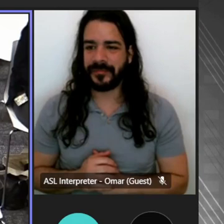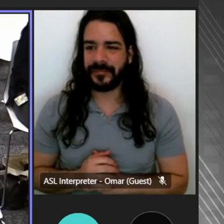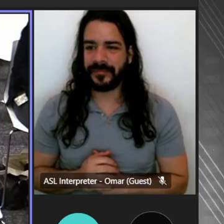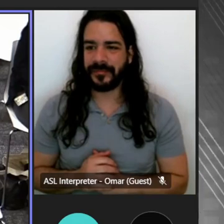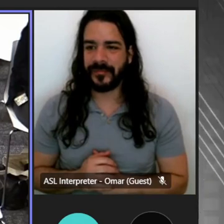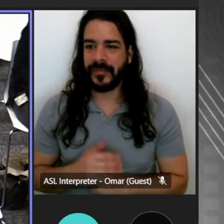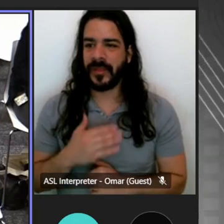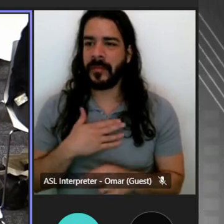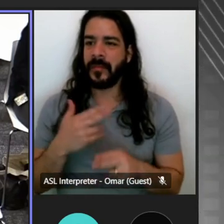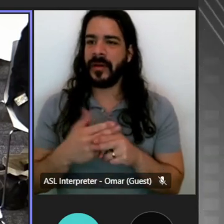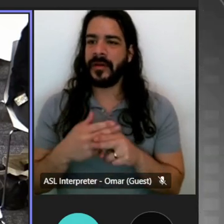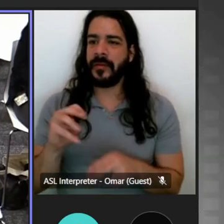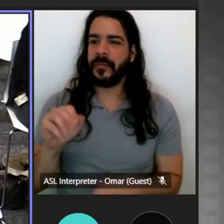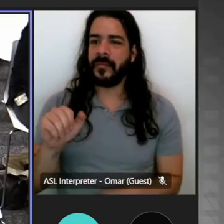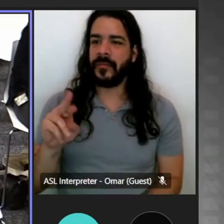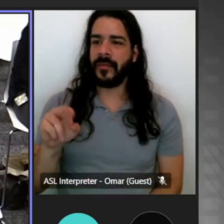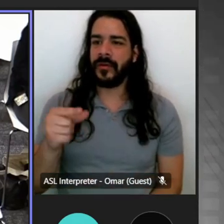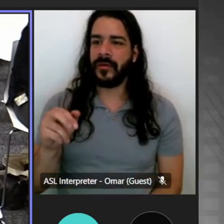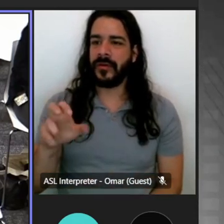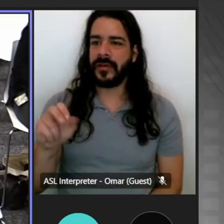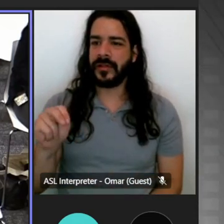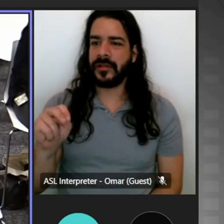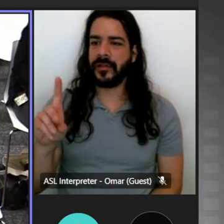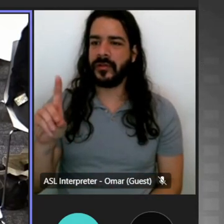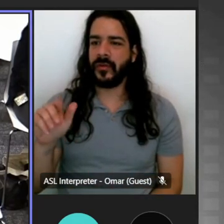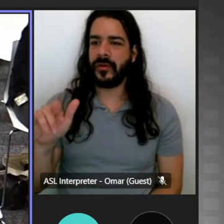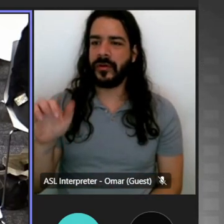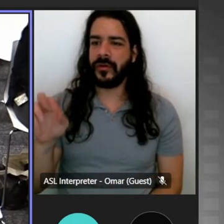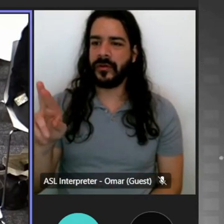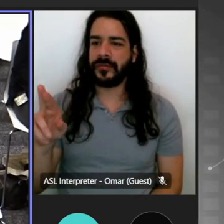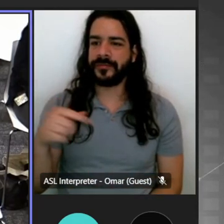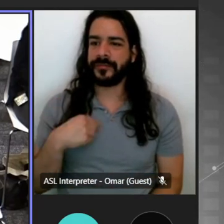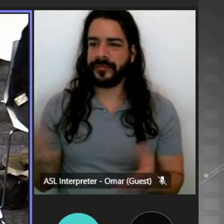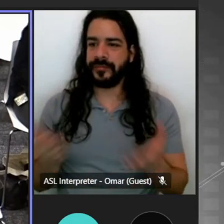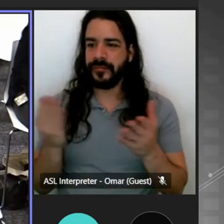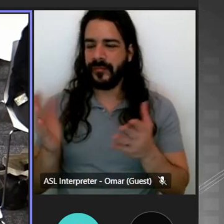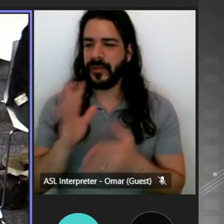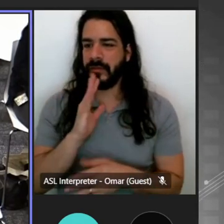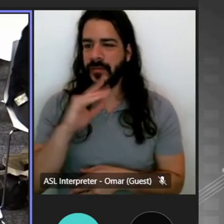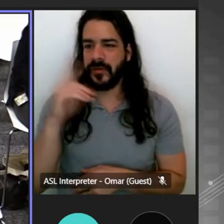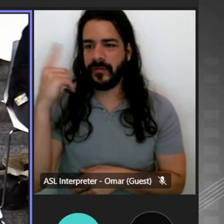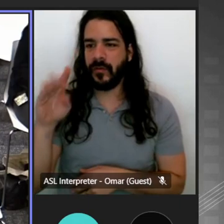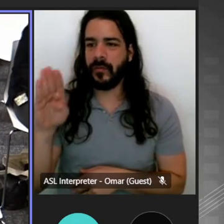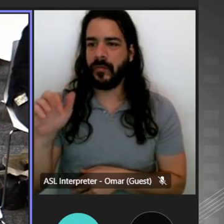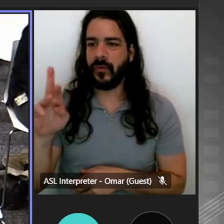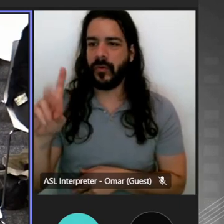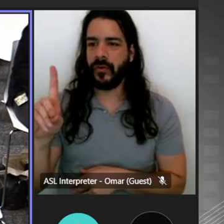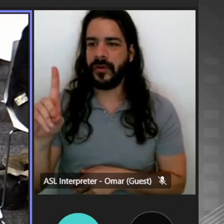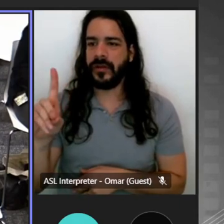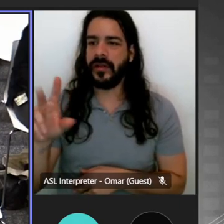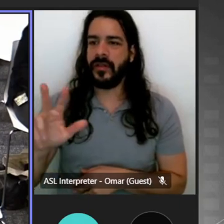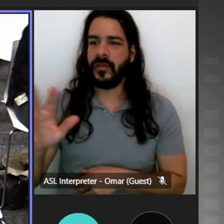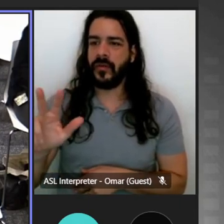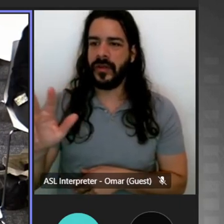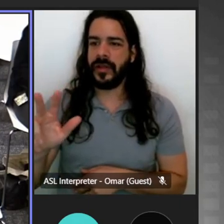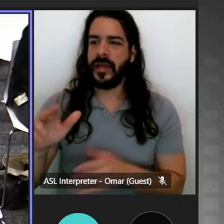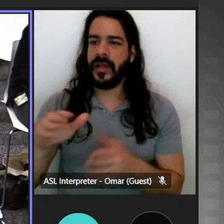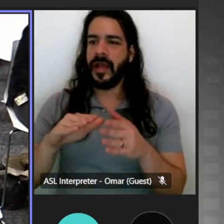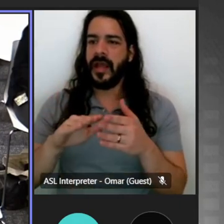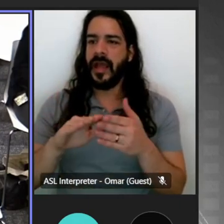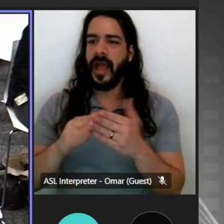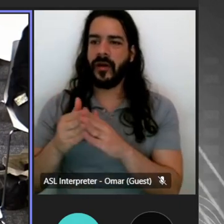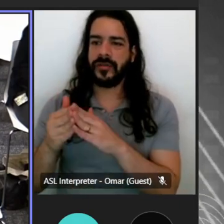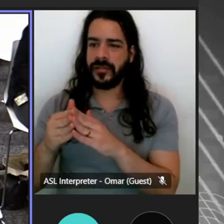Good evening. My name is Margaret Dwyer, and I'm here tonight speaking on behalf of Ward 3 Housing Justice,